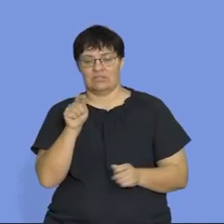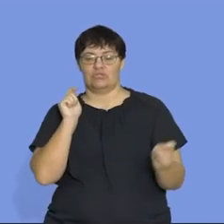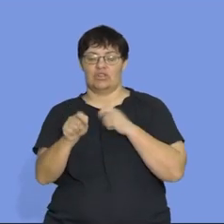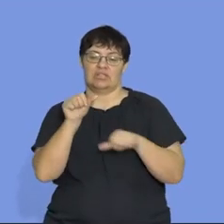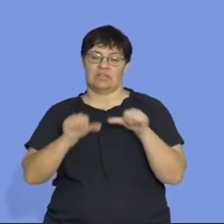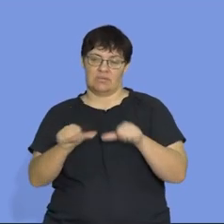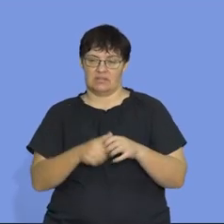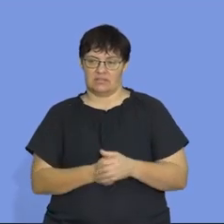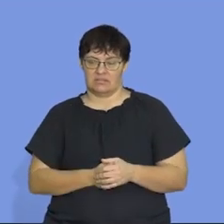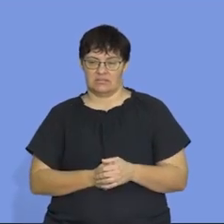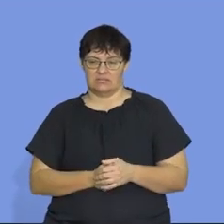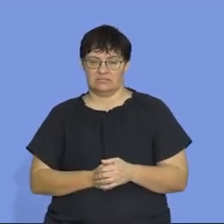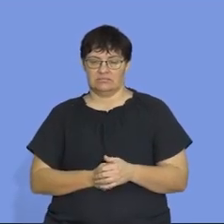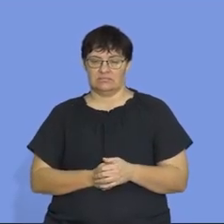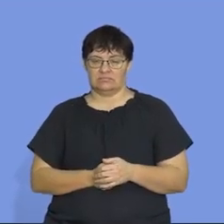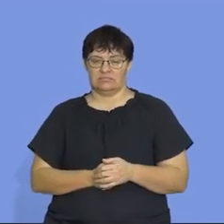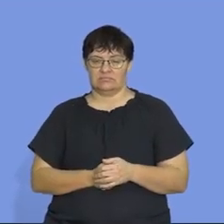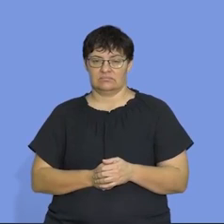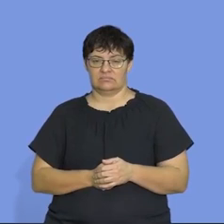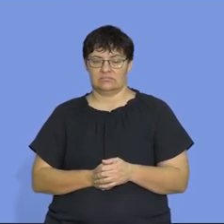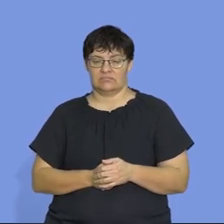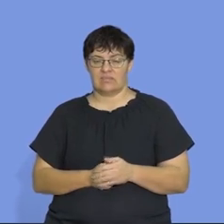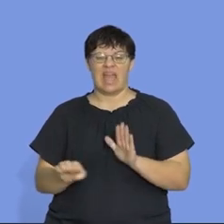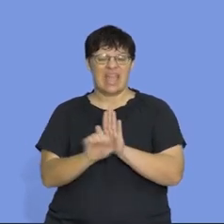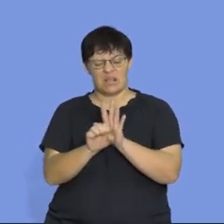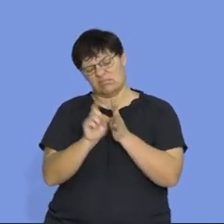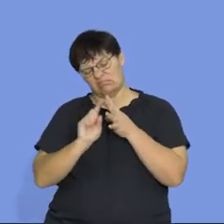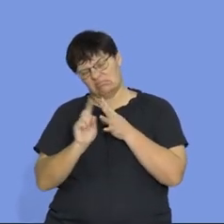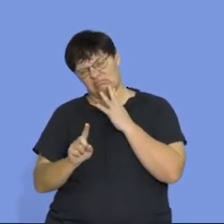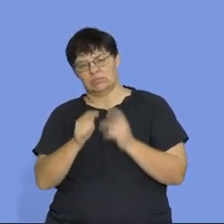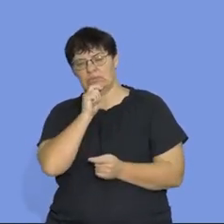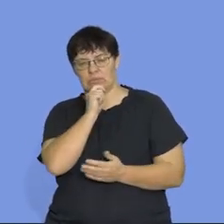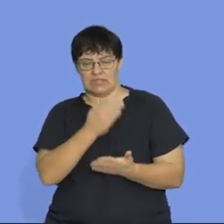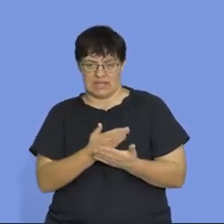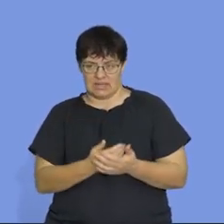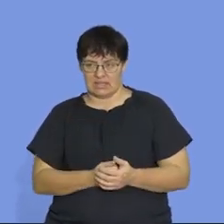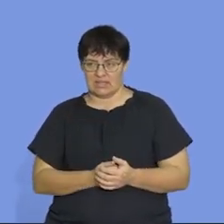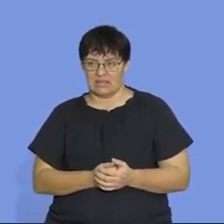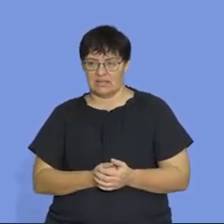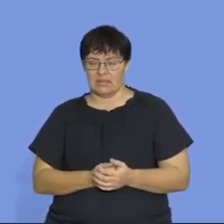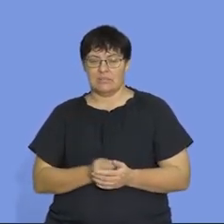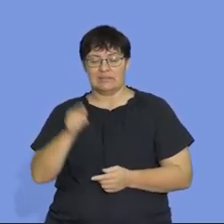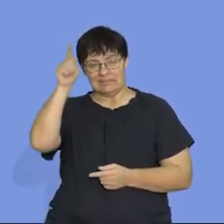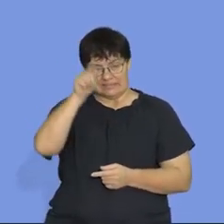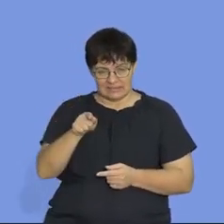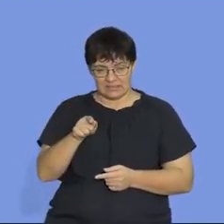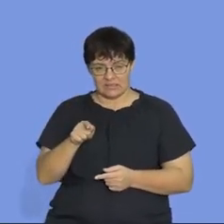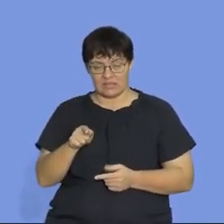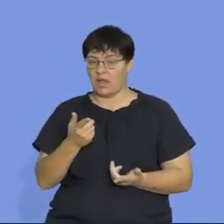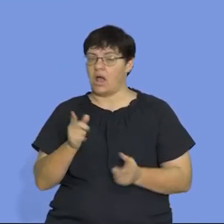so you can use a lot of examples, but we wouldn't have been able to quantify it had we not